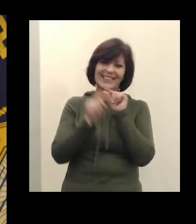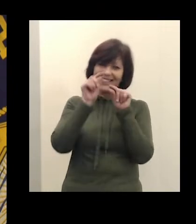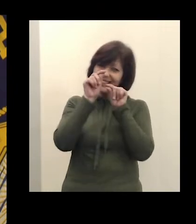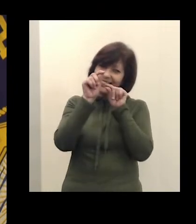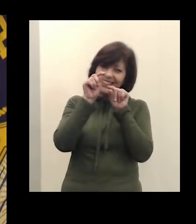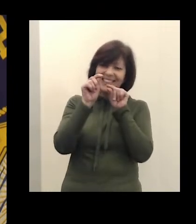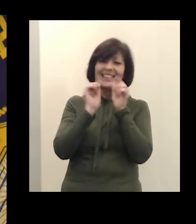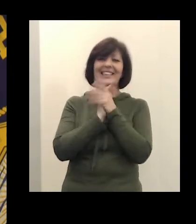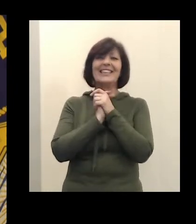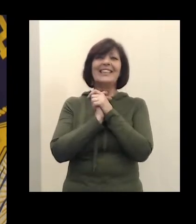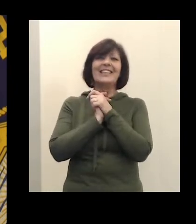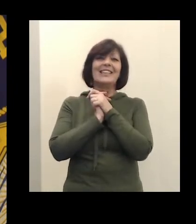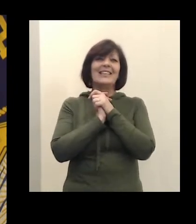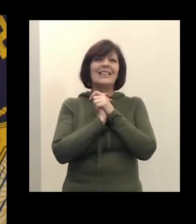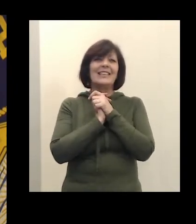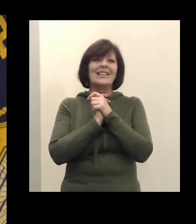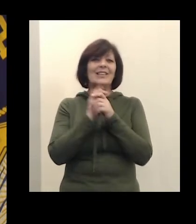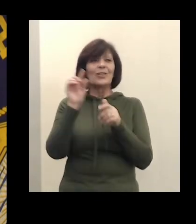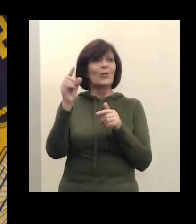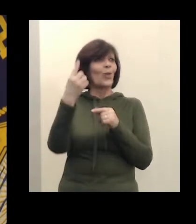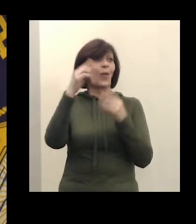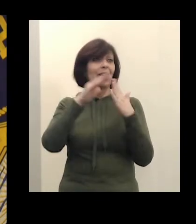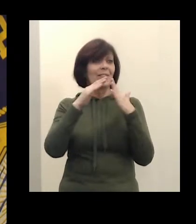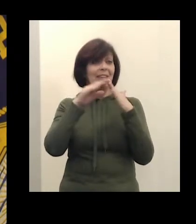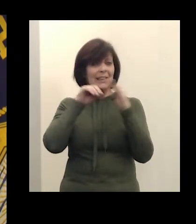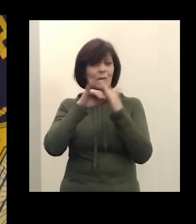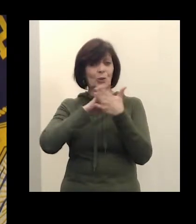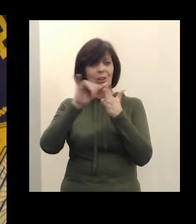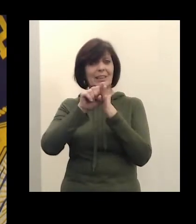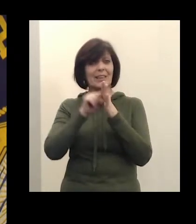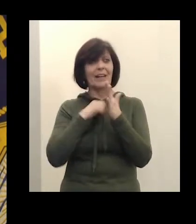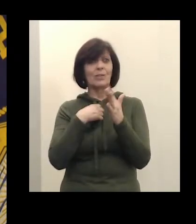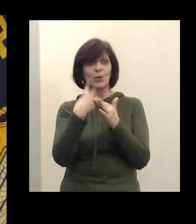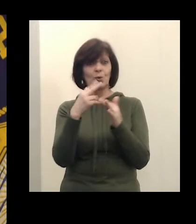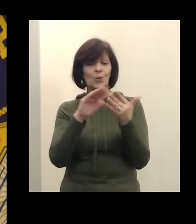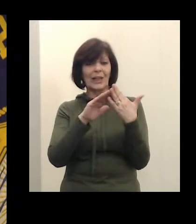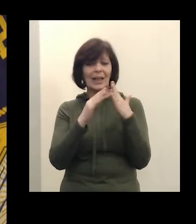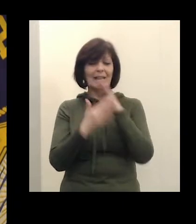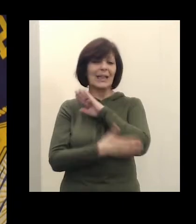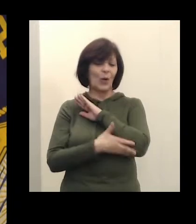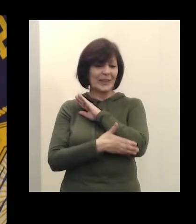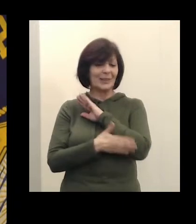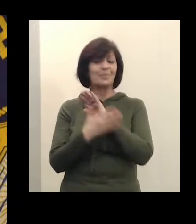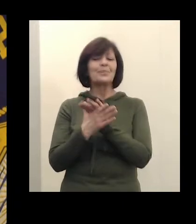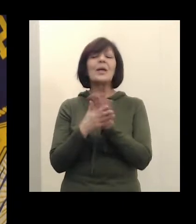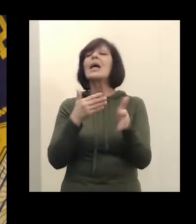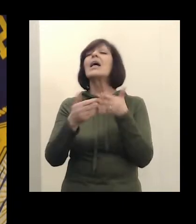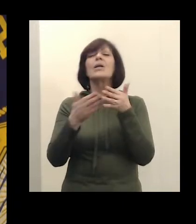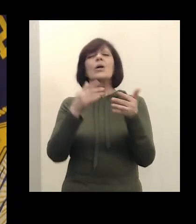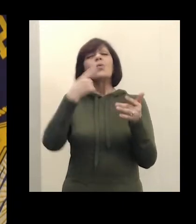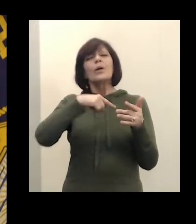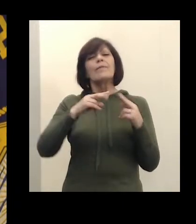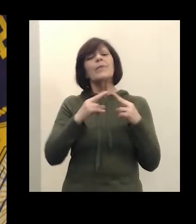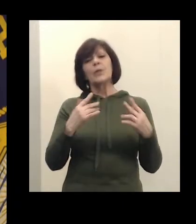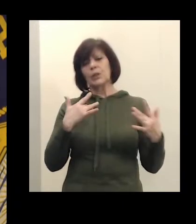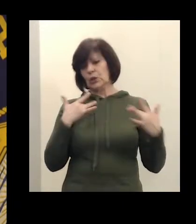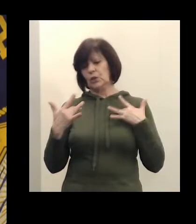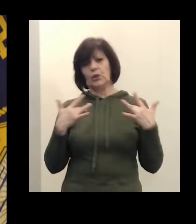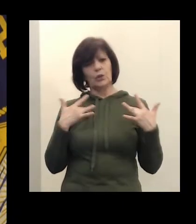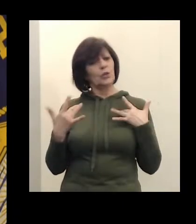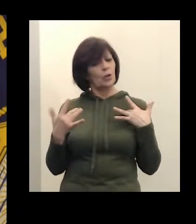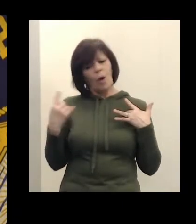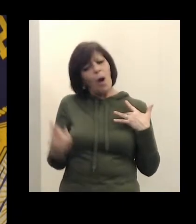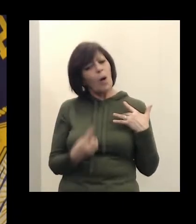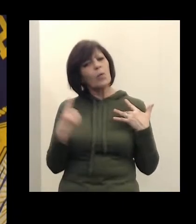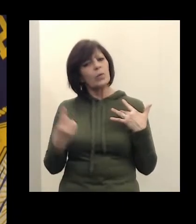County, one of the only villages in New York State to be like that. So we always are very concerned about what would